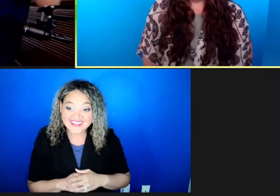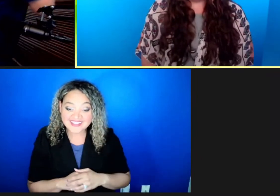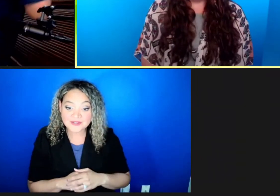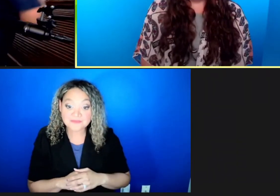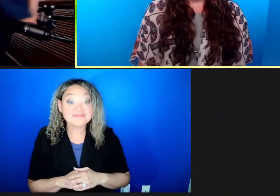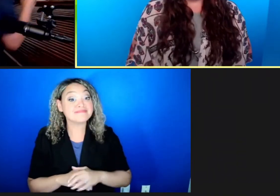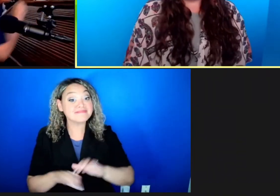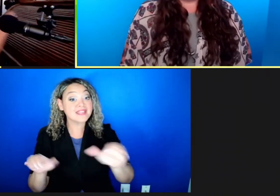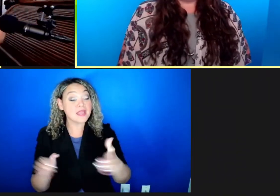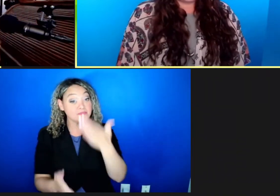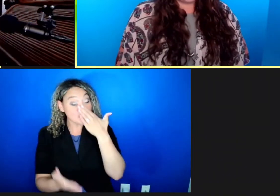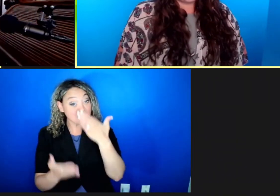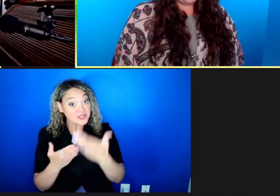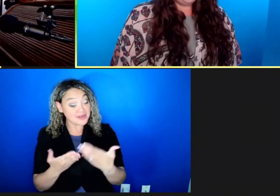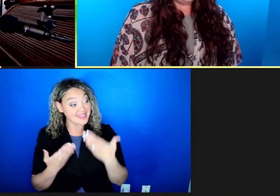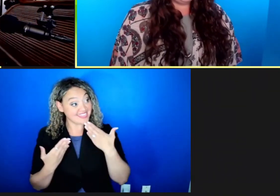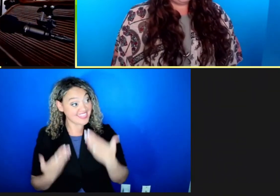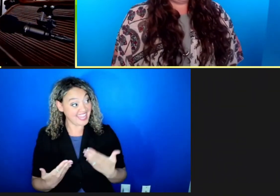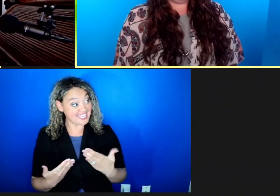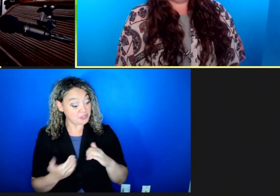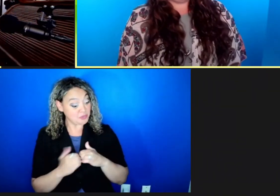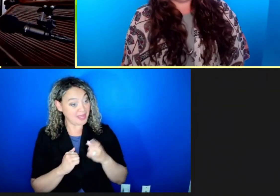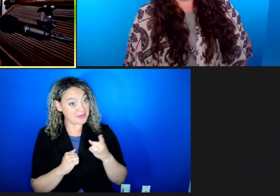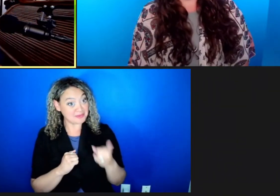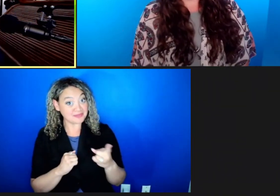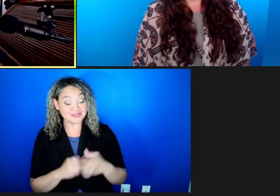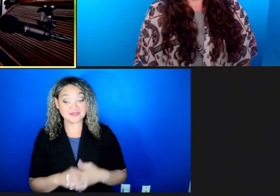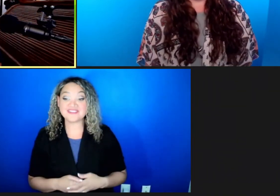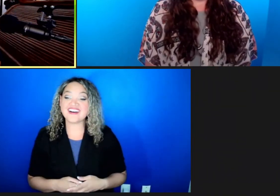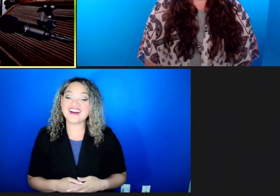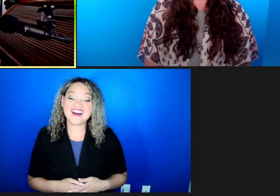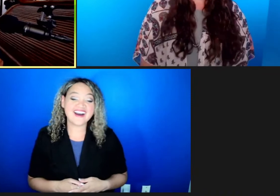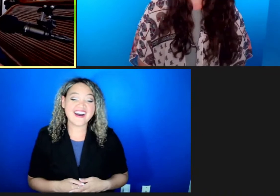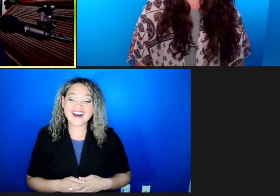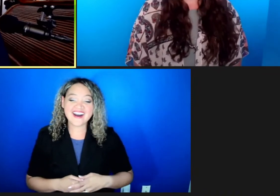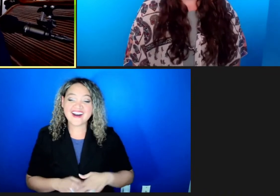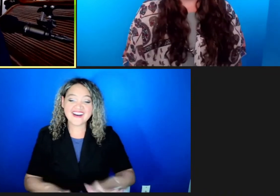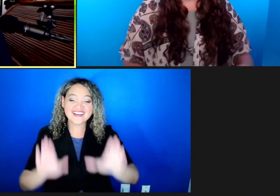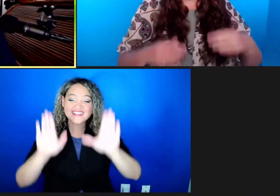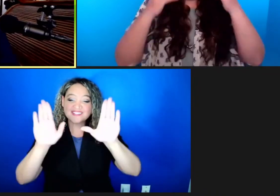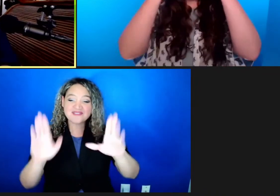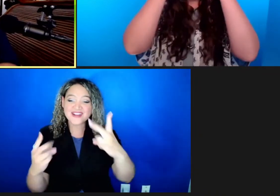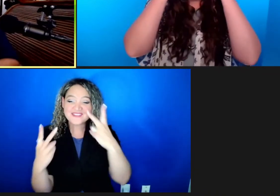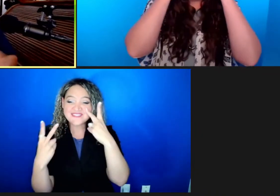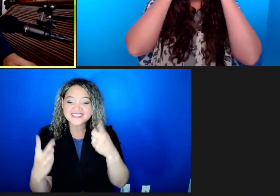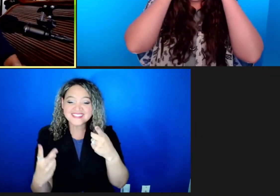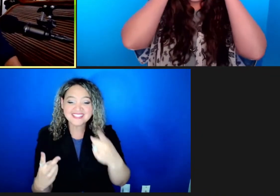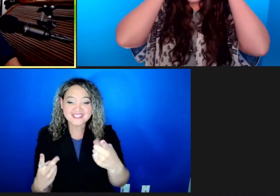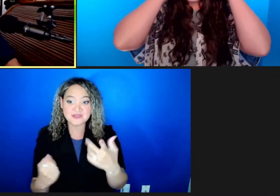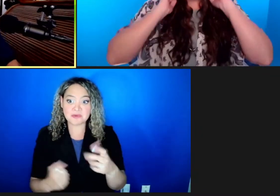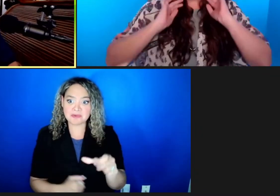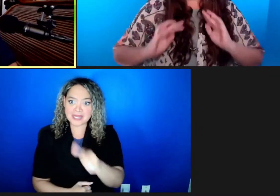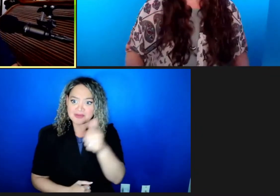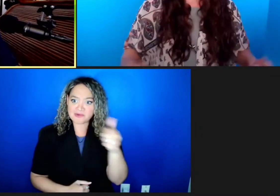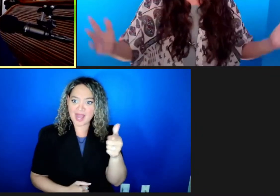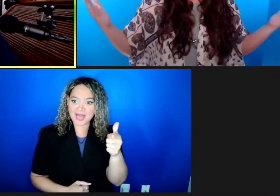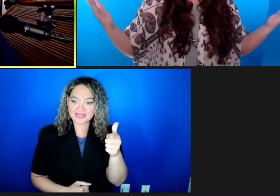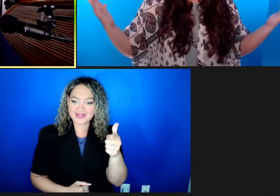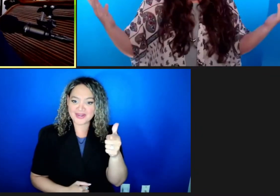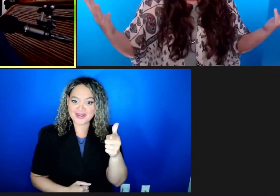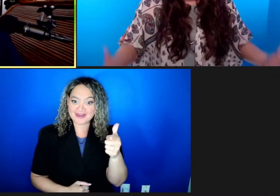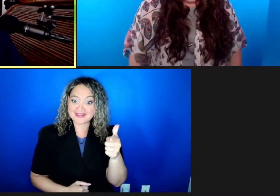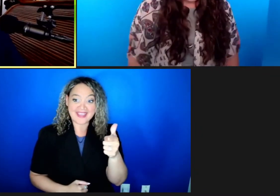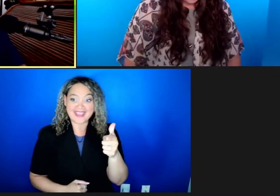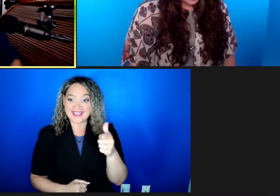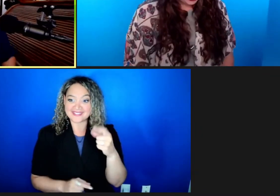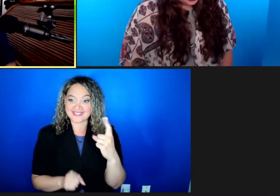I'm doing well, thank you. How are you? It's so lovely to see you in your other person. In your